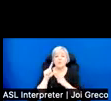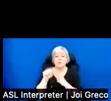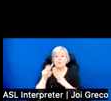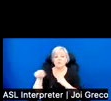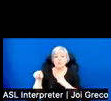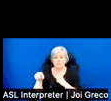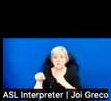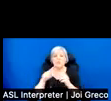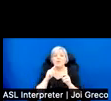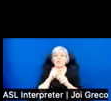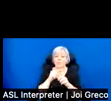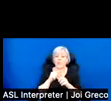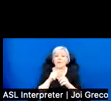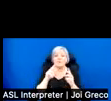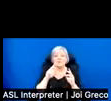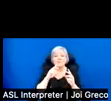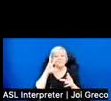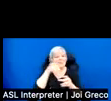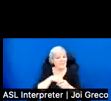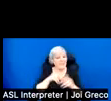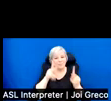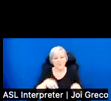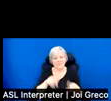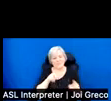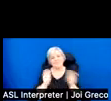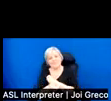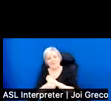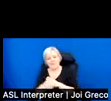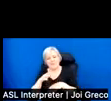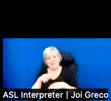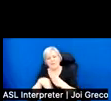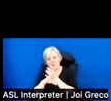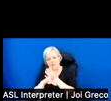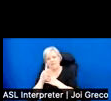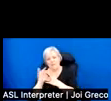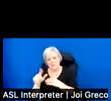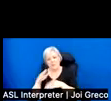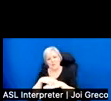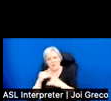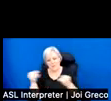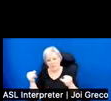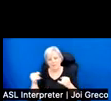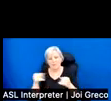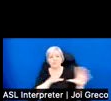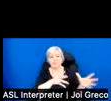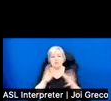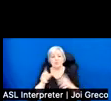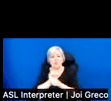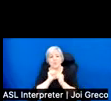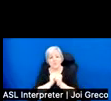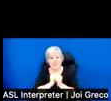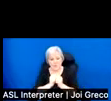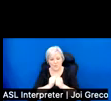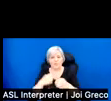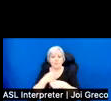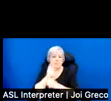term was originally going to be entirely in person, but was shifted to online for the first 6 weeks. So groups worked together to design devices for their clients in